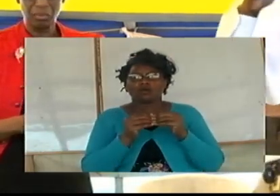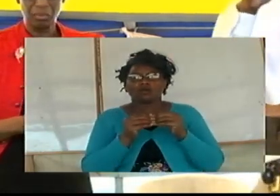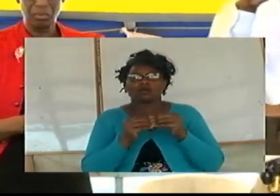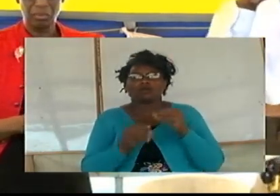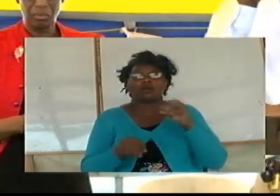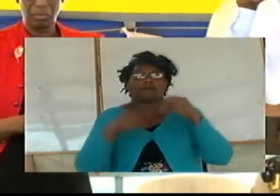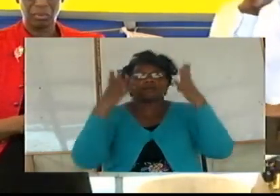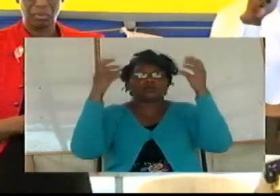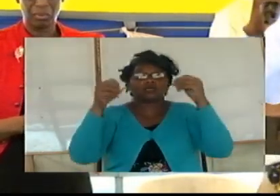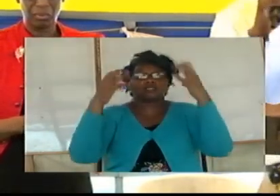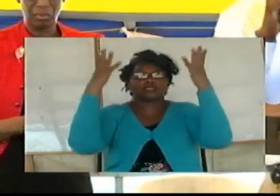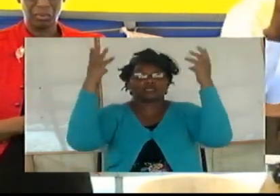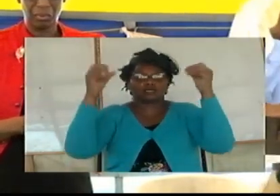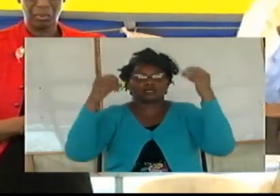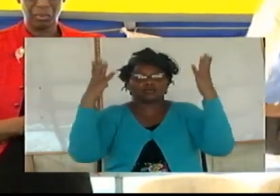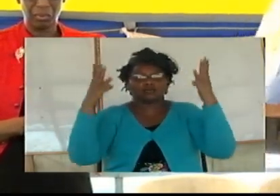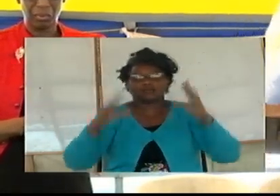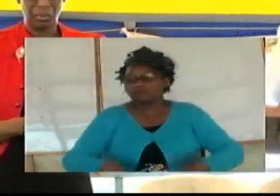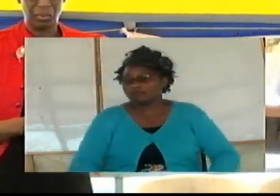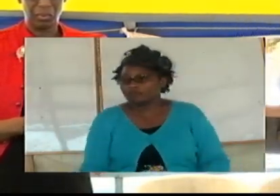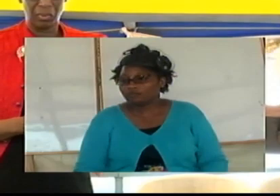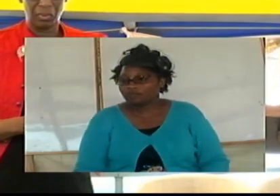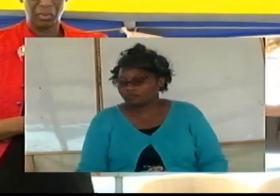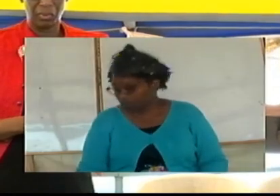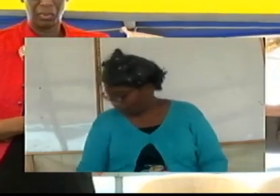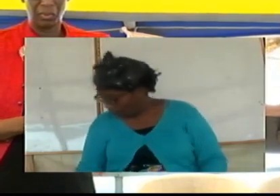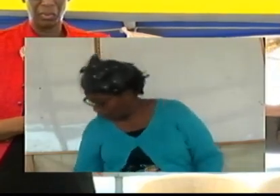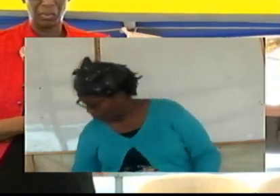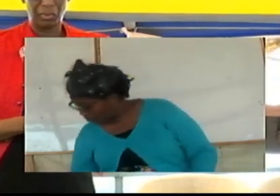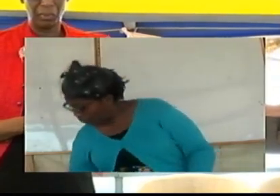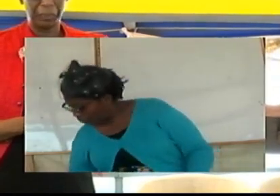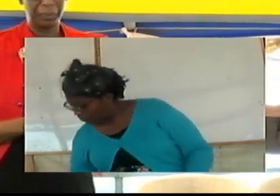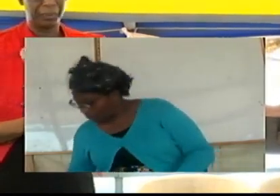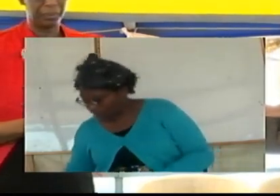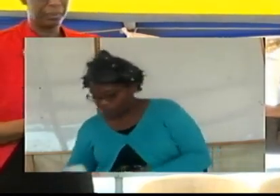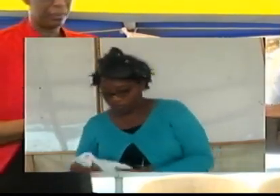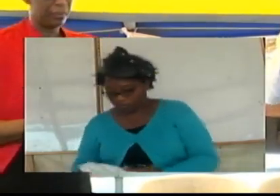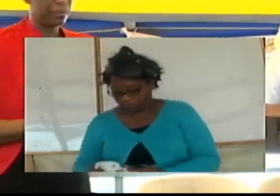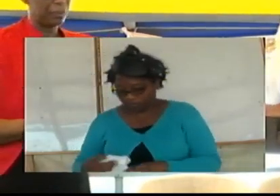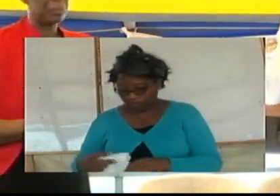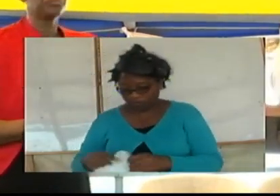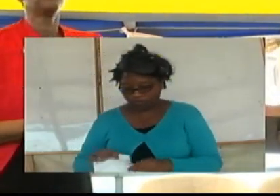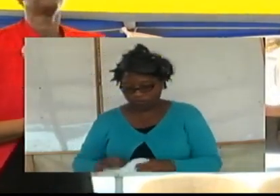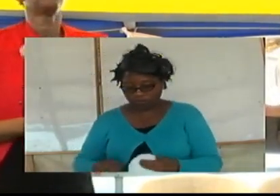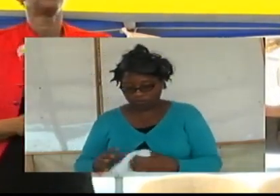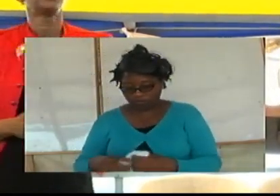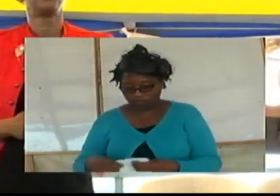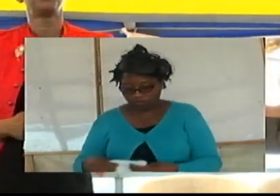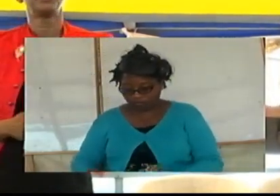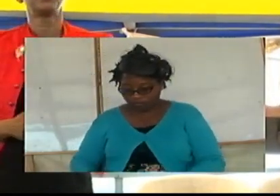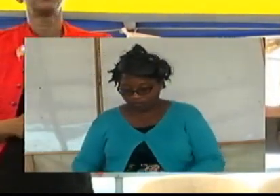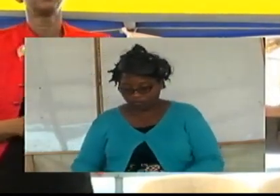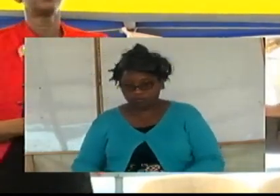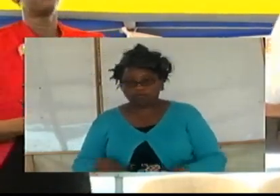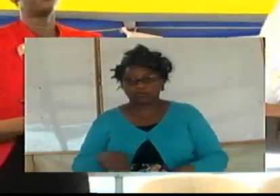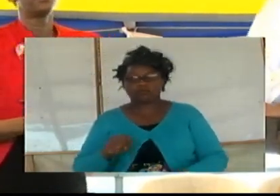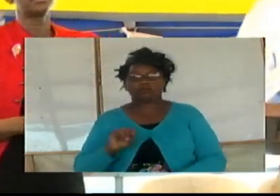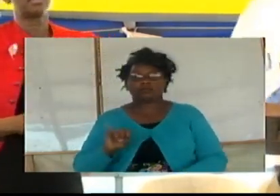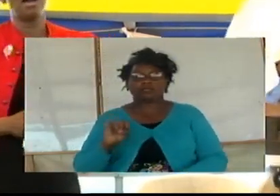says, hallelujah. You have won the victory. If he's won the victory for you, praise the